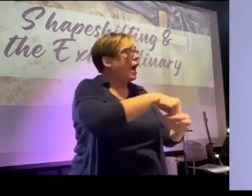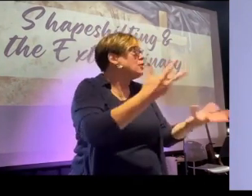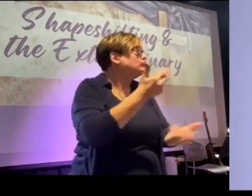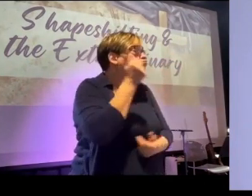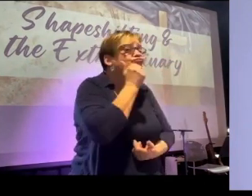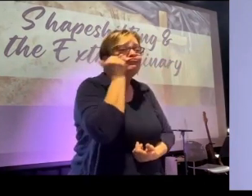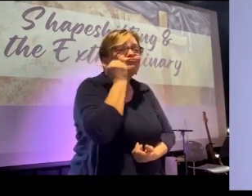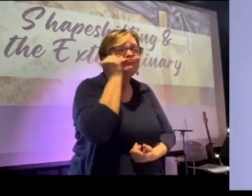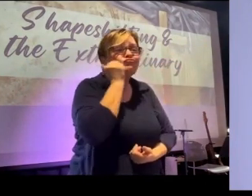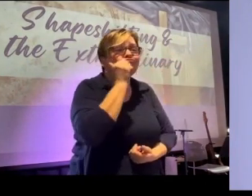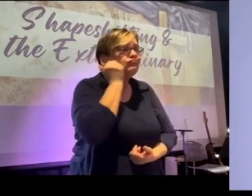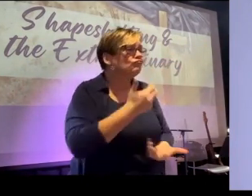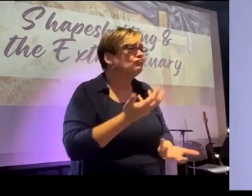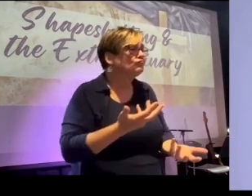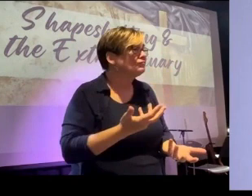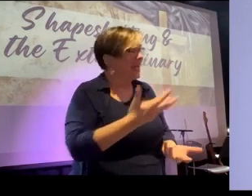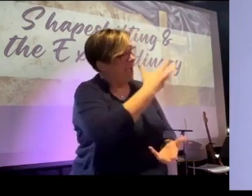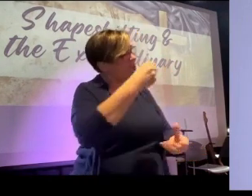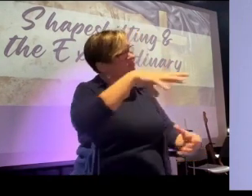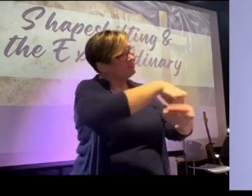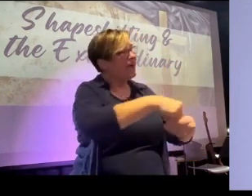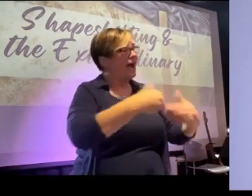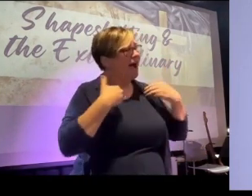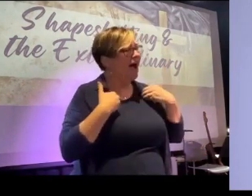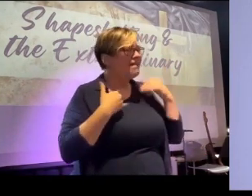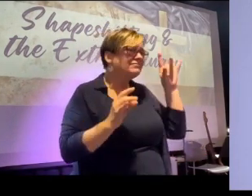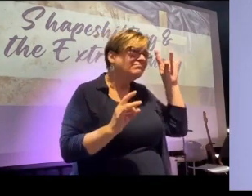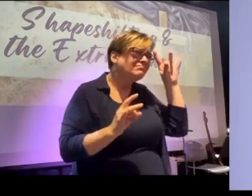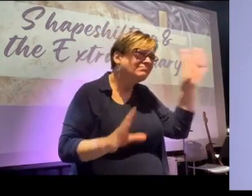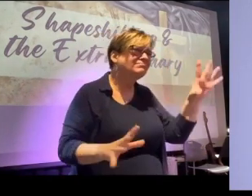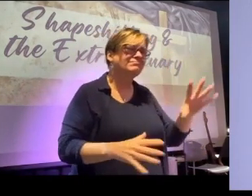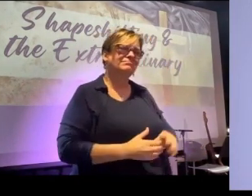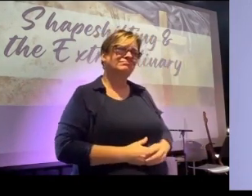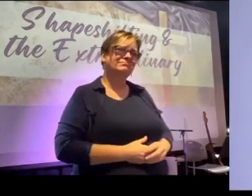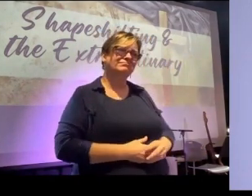tragedy, pain, suffering,